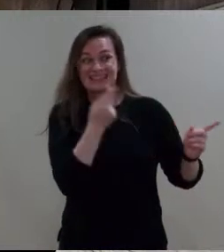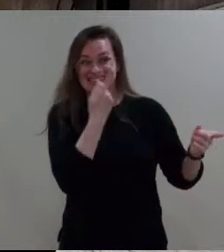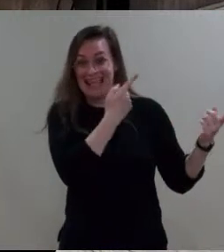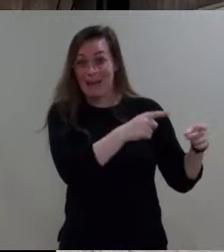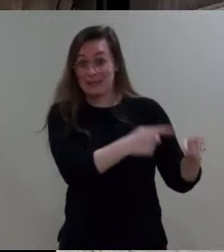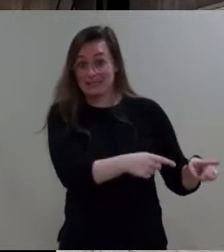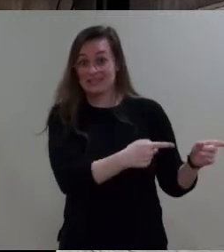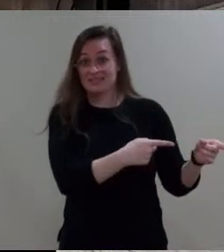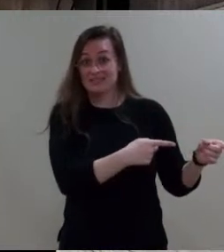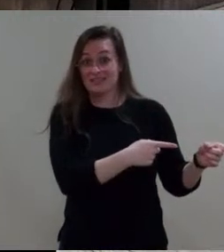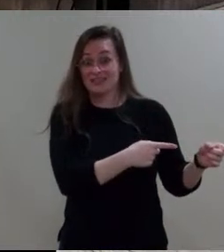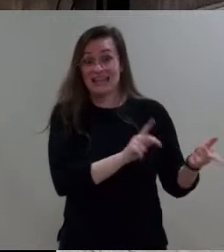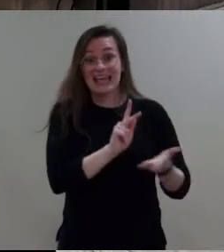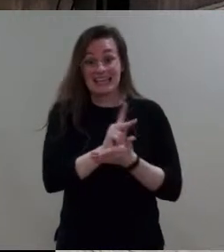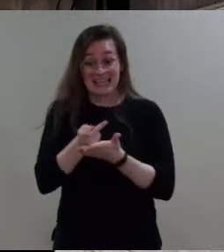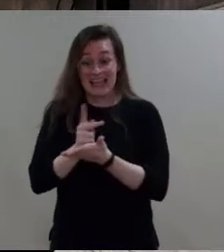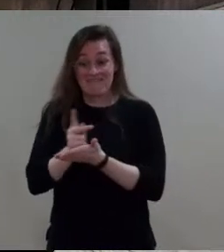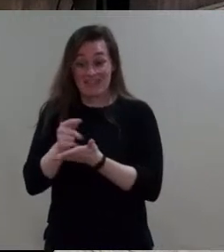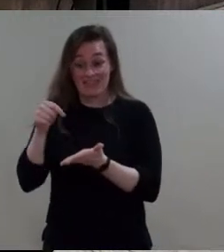Kentville is my town.